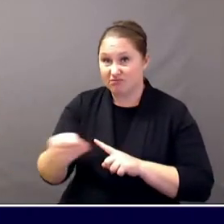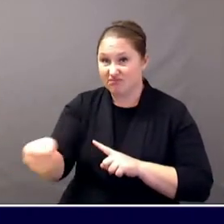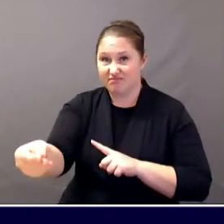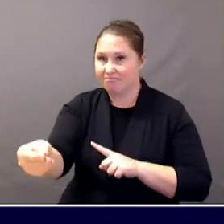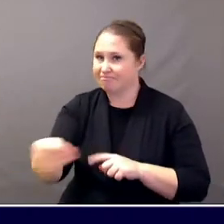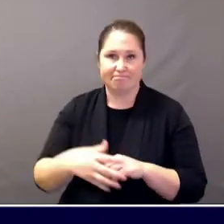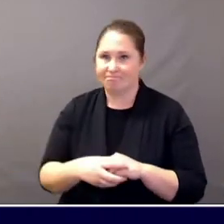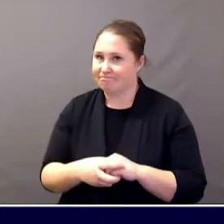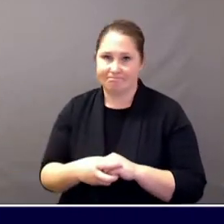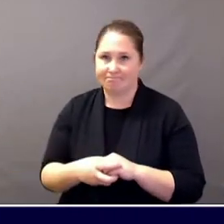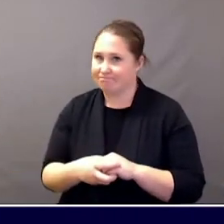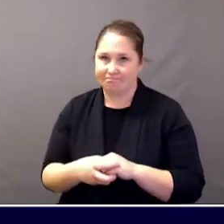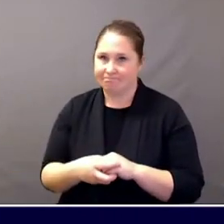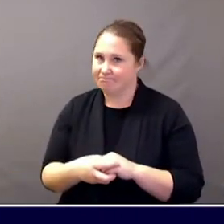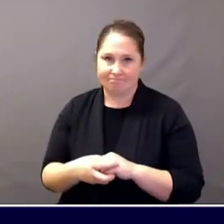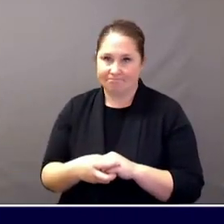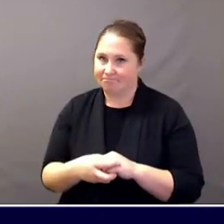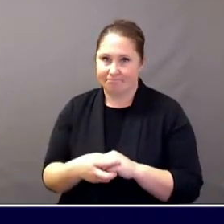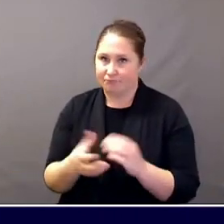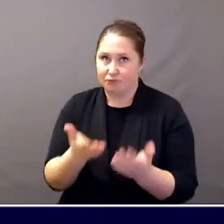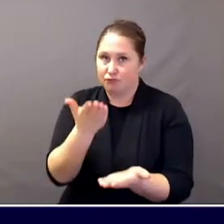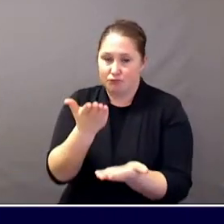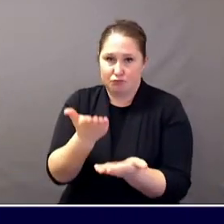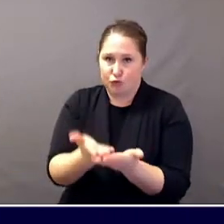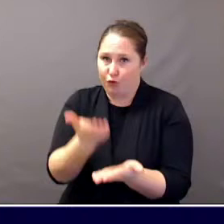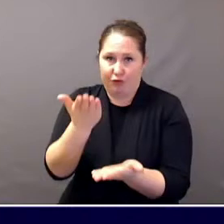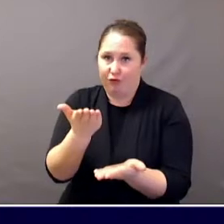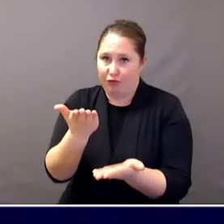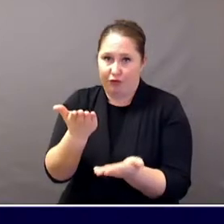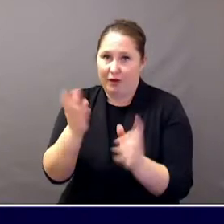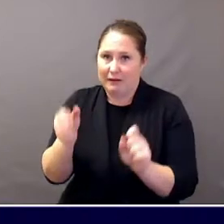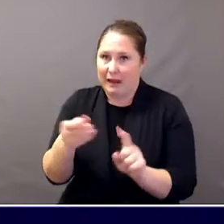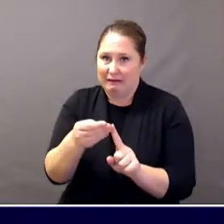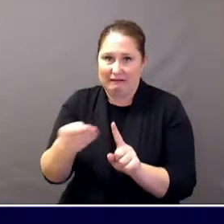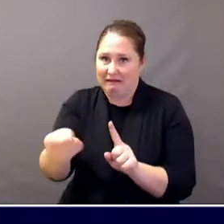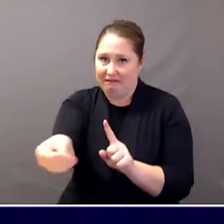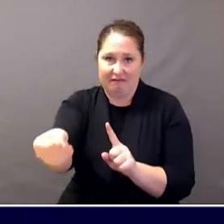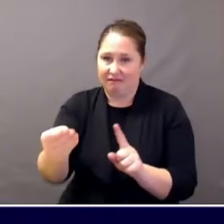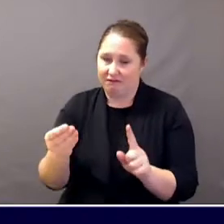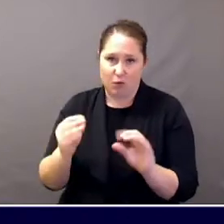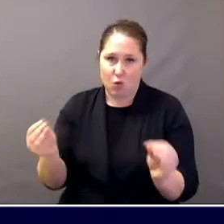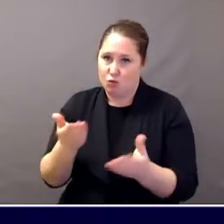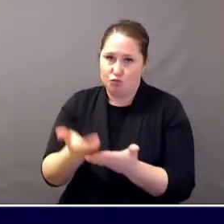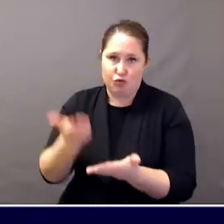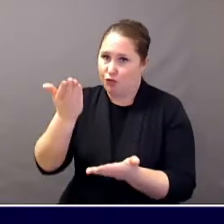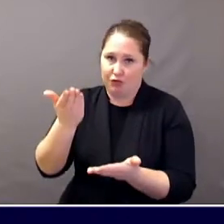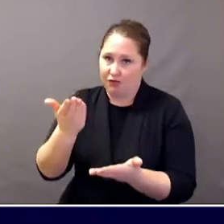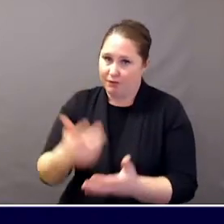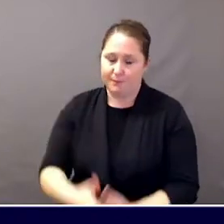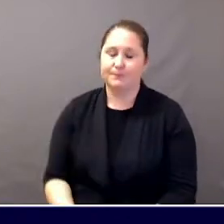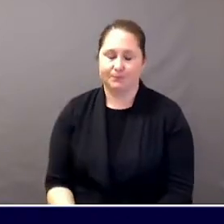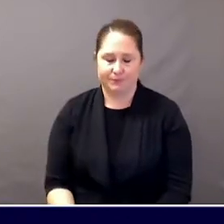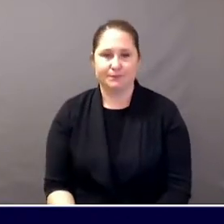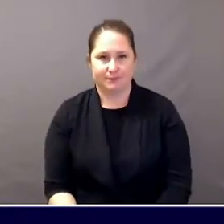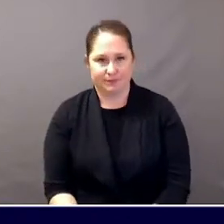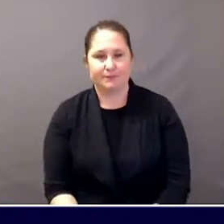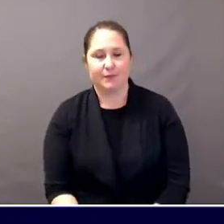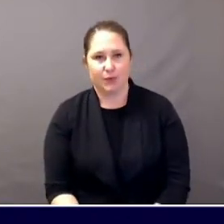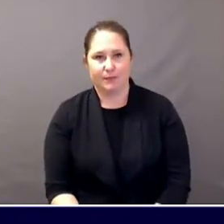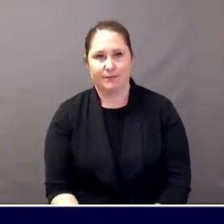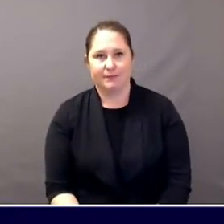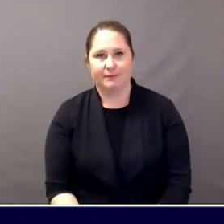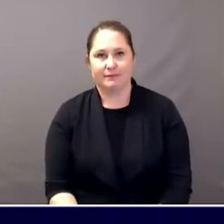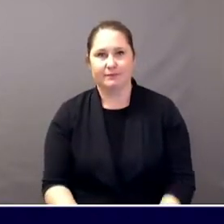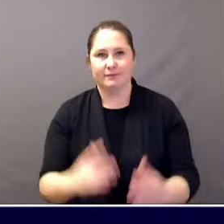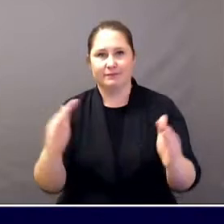something it's not been proven that they can transmit COVID to others. Great, thank you. I am going to